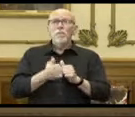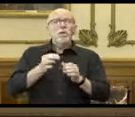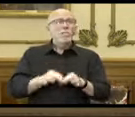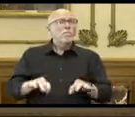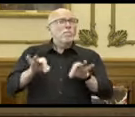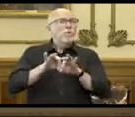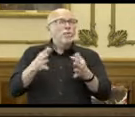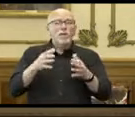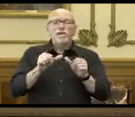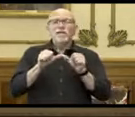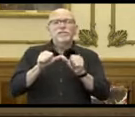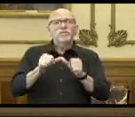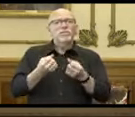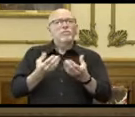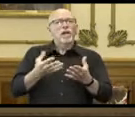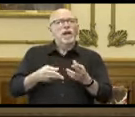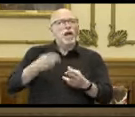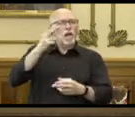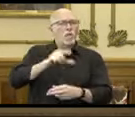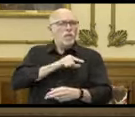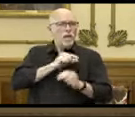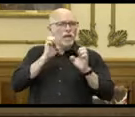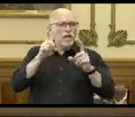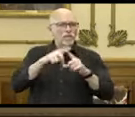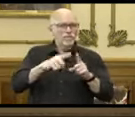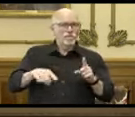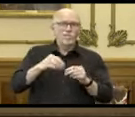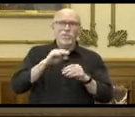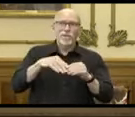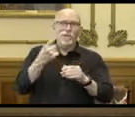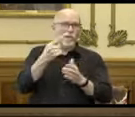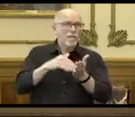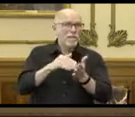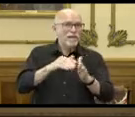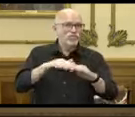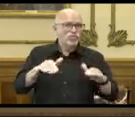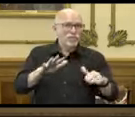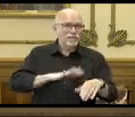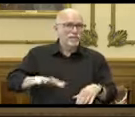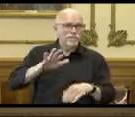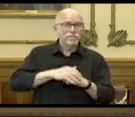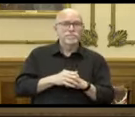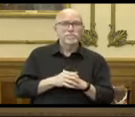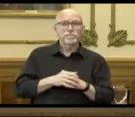is continuing to provide a high-quality education to our more than 1 million children, with a